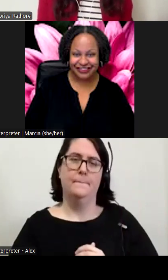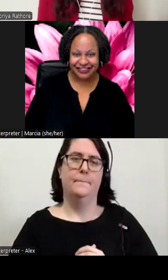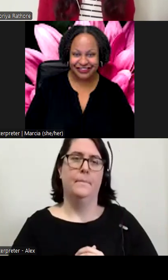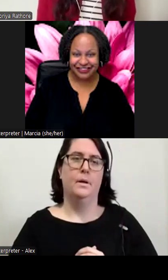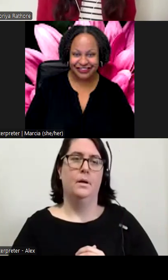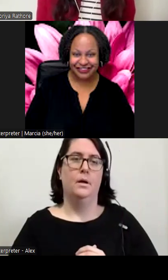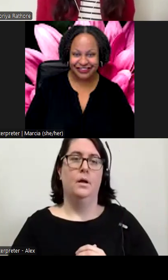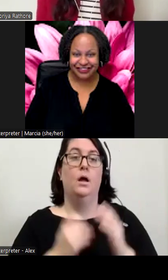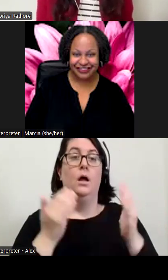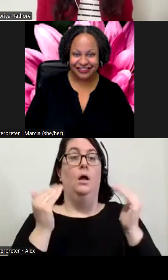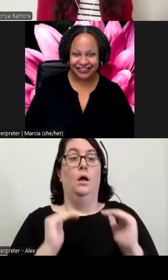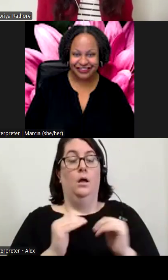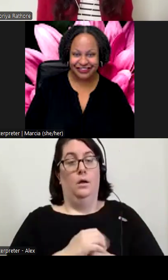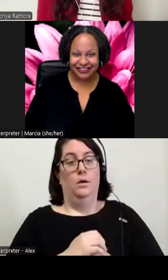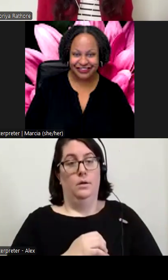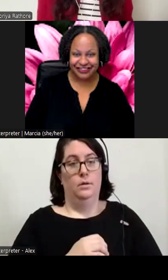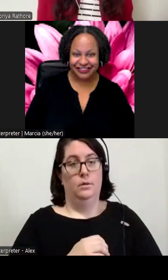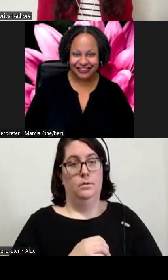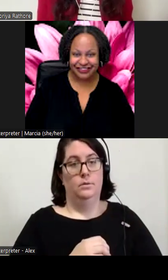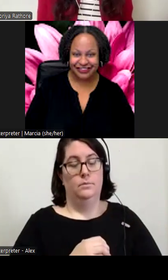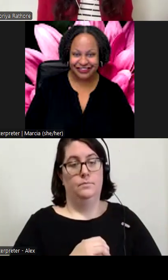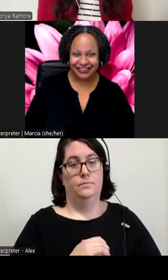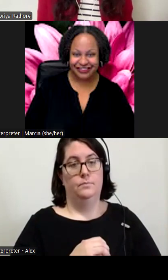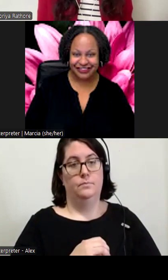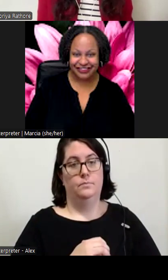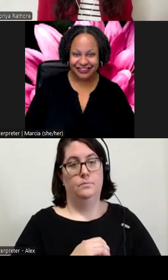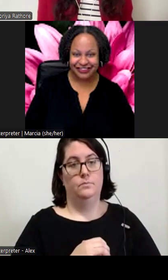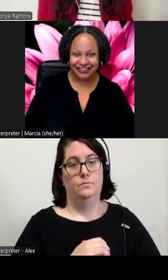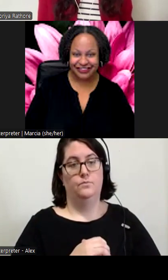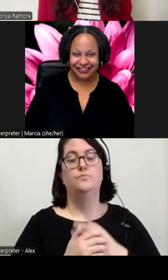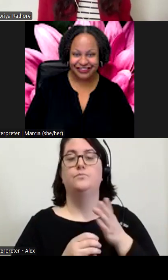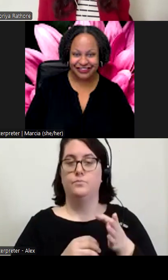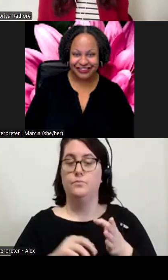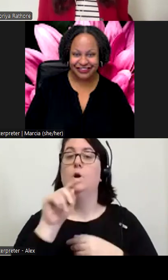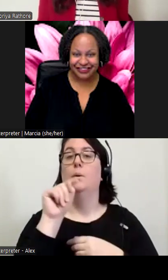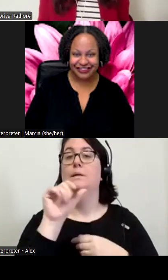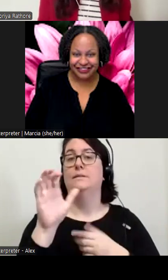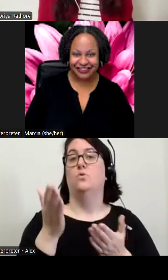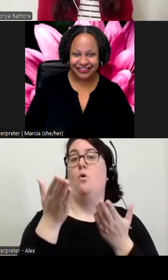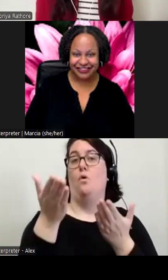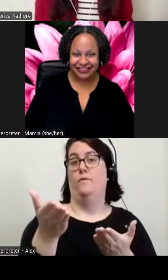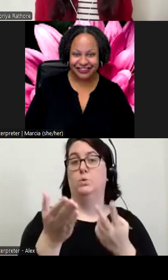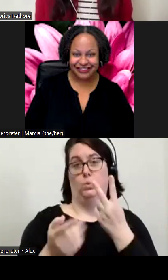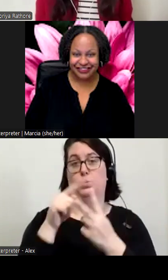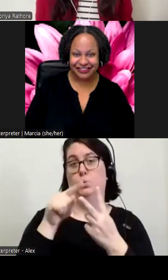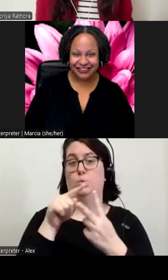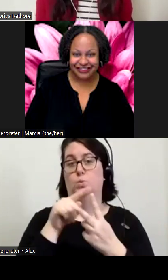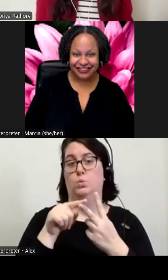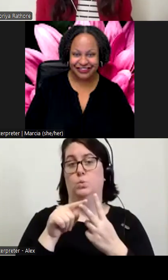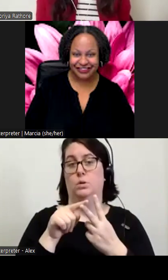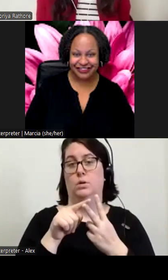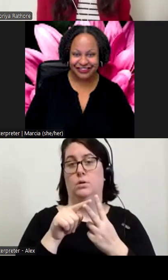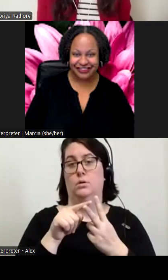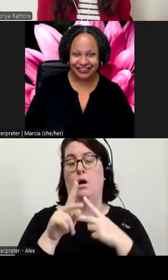The next thing I want to go over is the fact that TAC offers 2 different forms